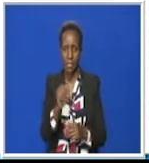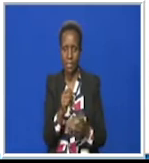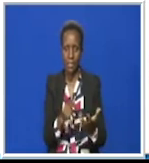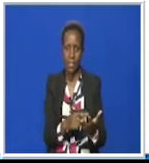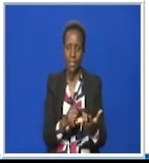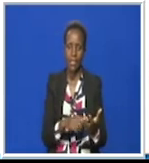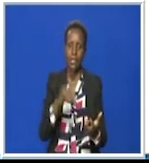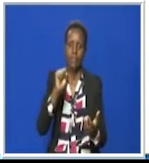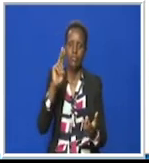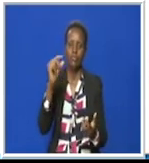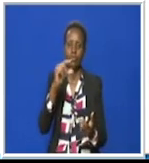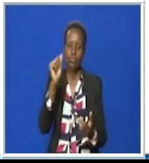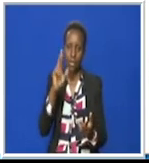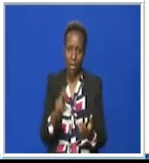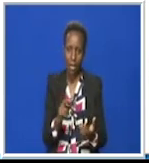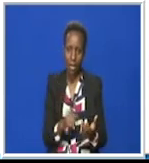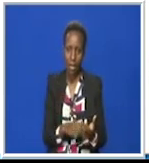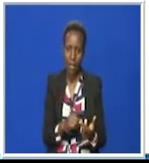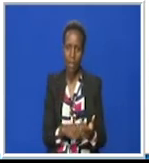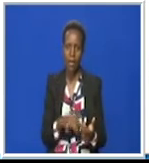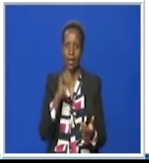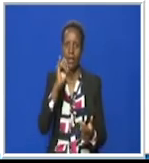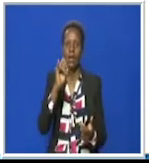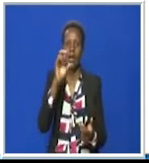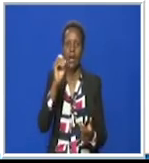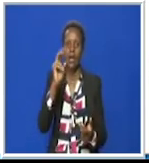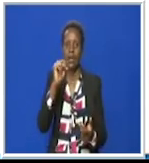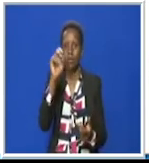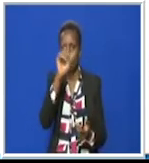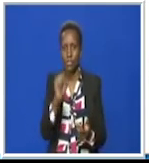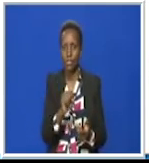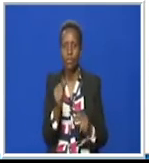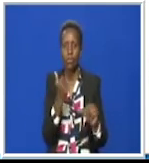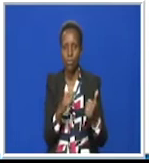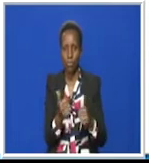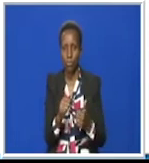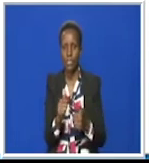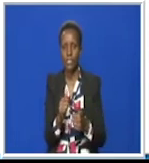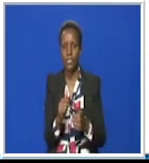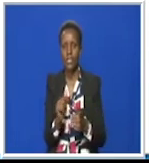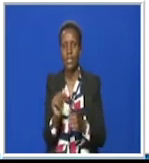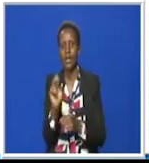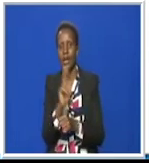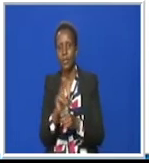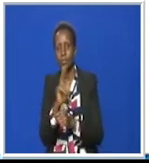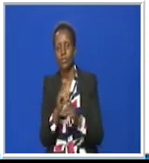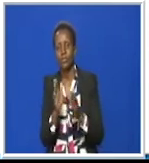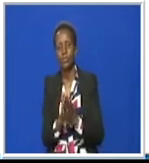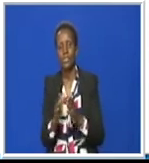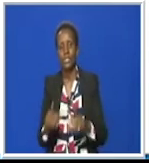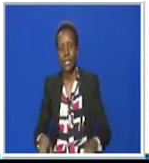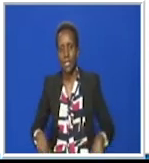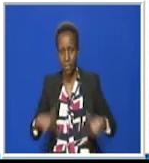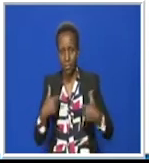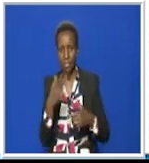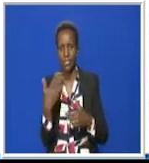sugar. We have most of the ions which are taken up by living organism by